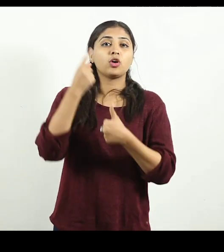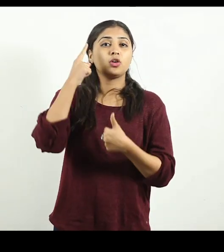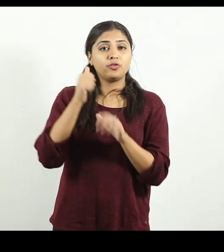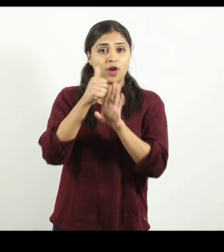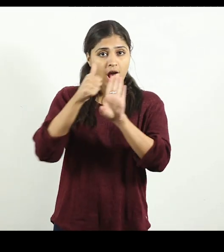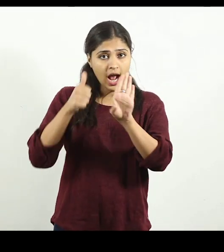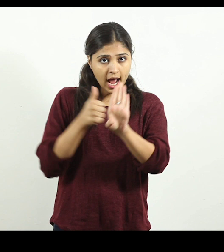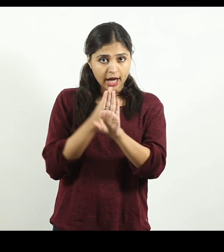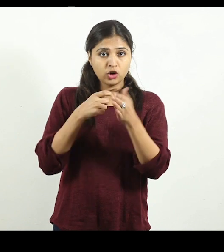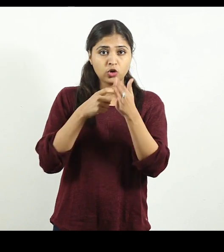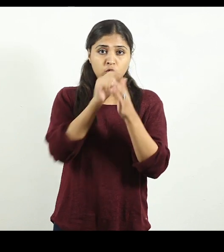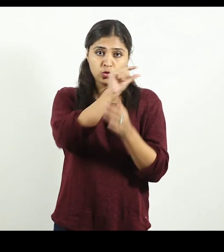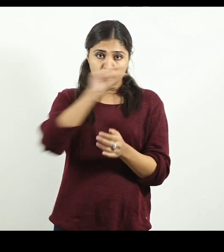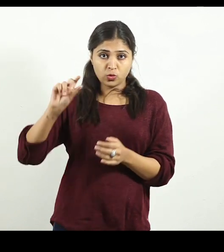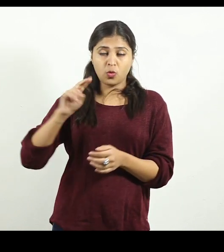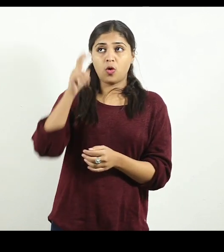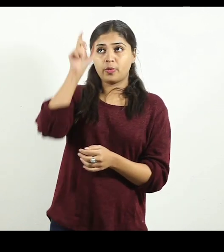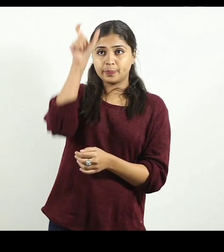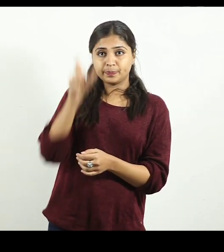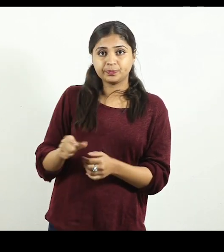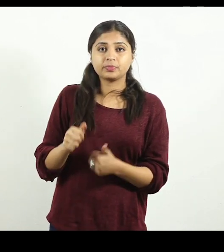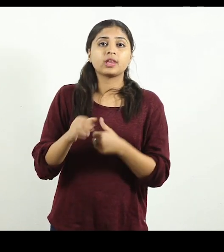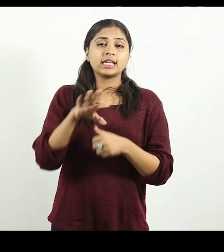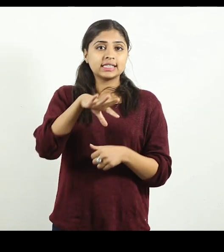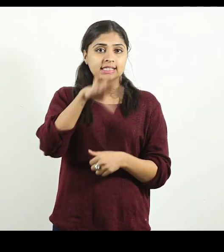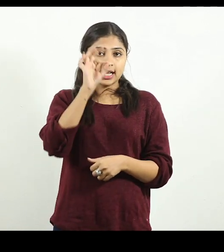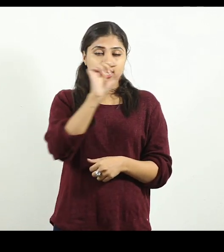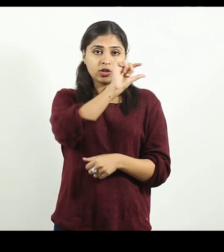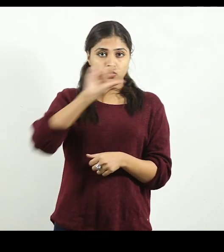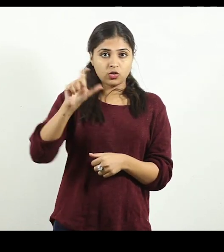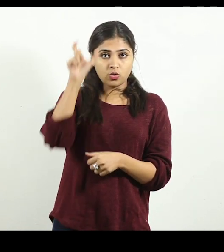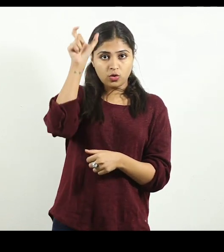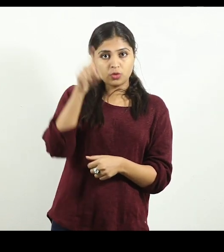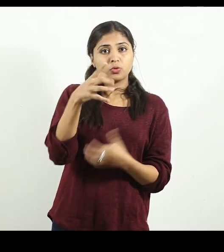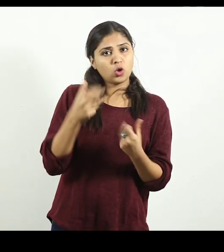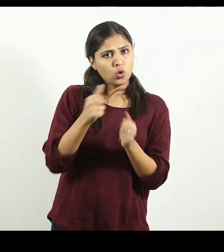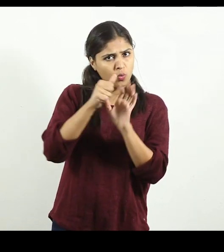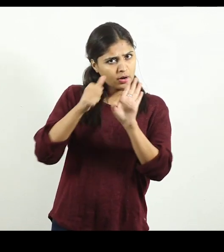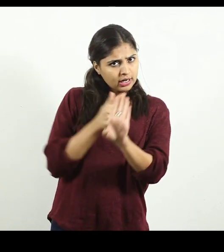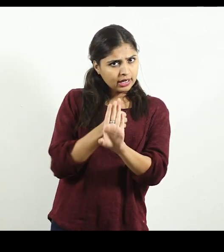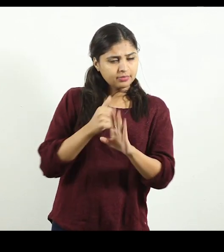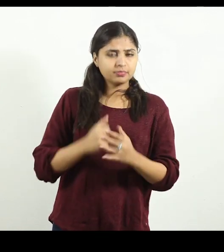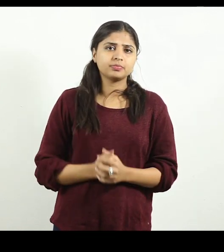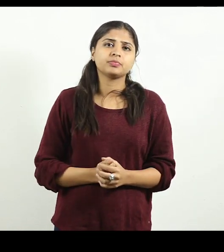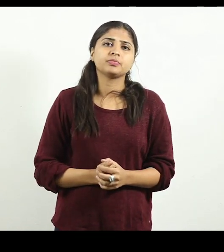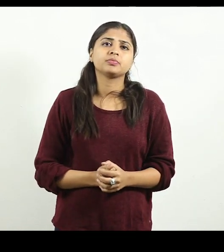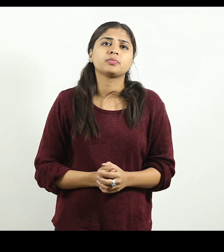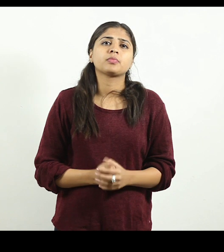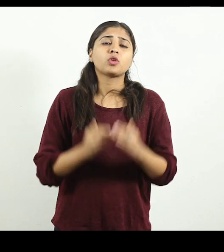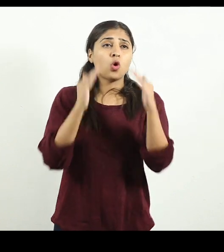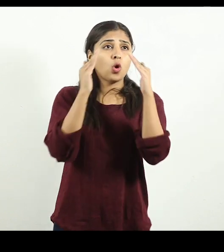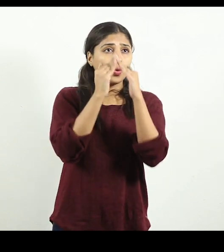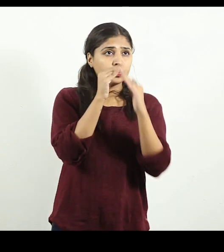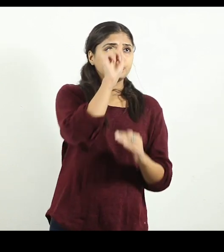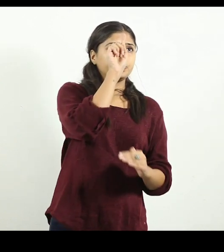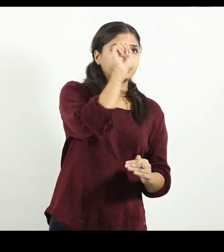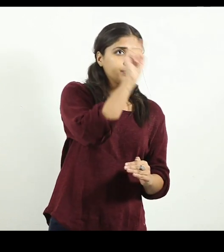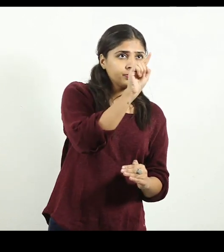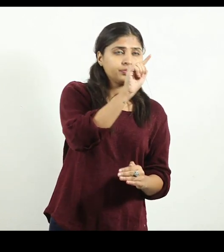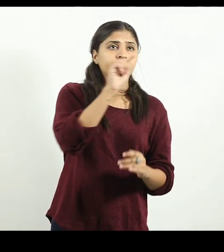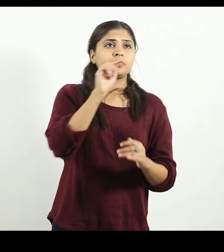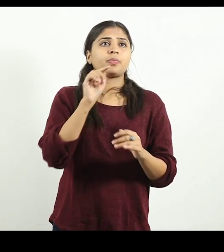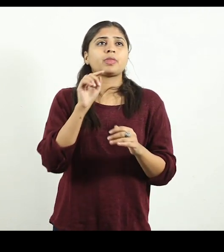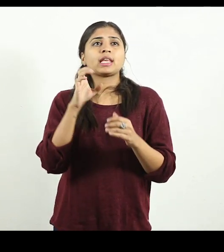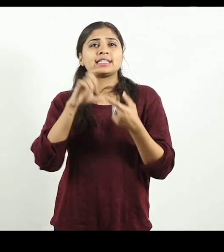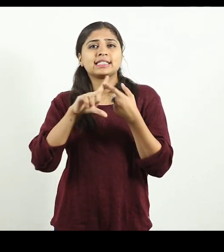want to hide. On the Home tab in the Cell group, click Format. Under Visibility, point to Hide